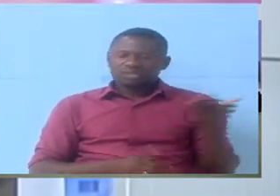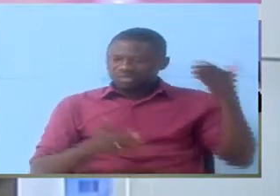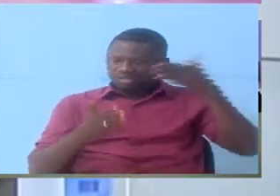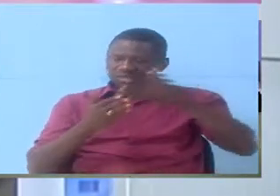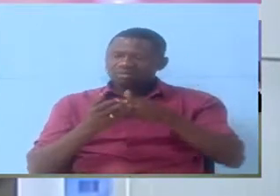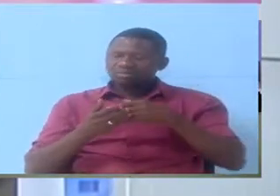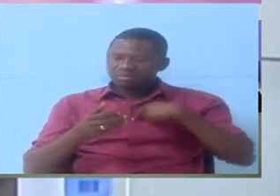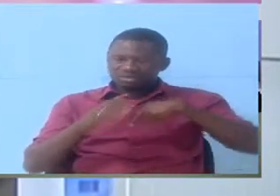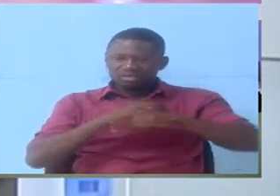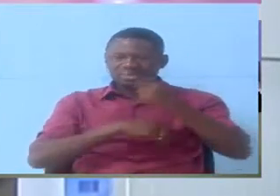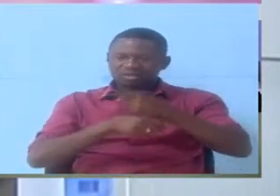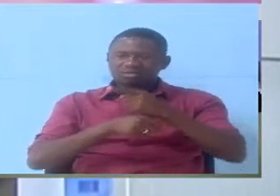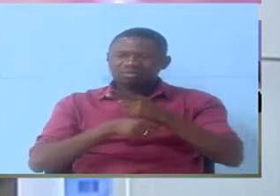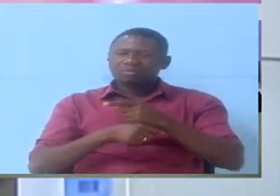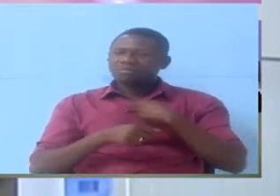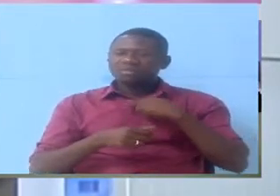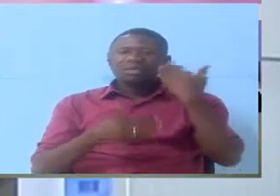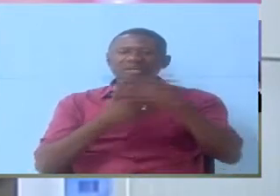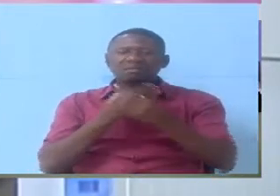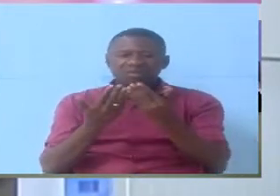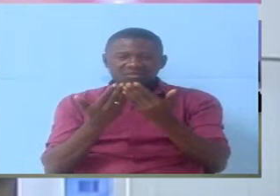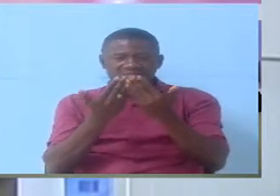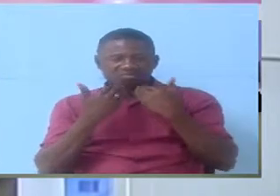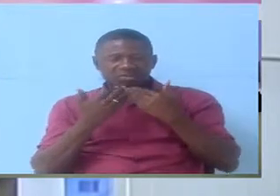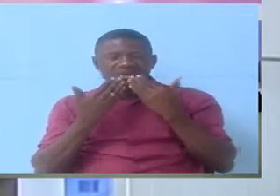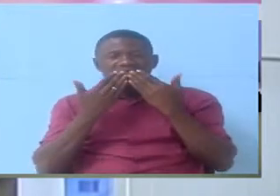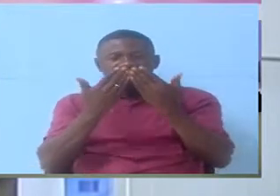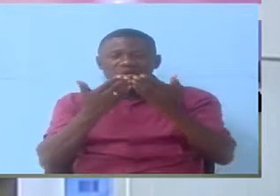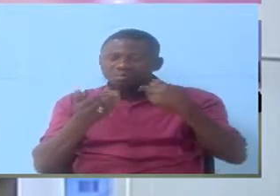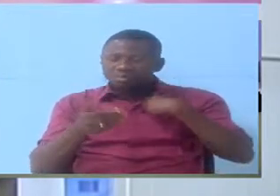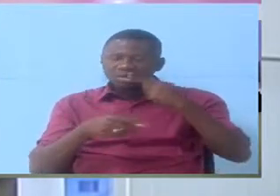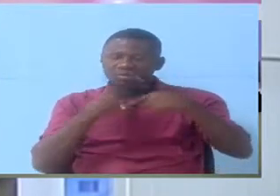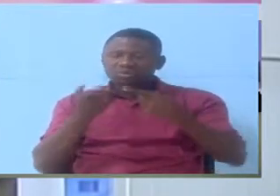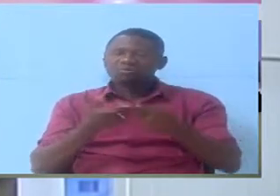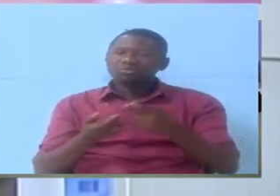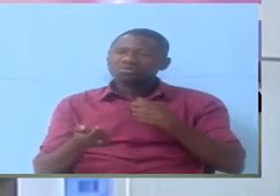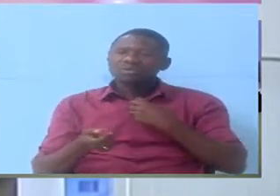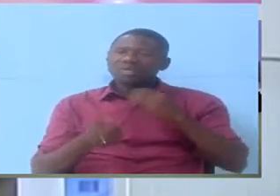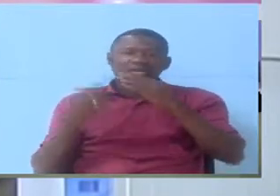traffic. Andu hanika akibaro di nante memu commissioner ti memu martasilo lula.